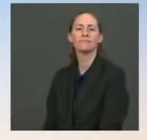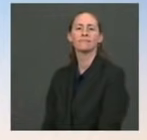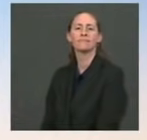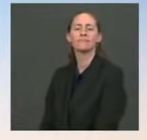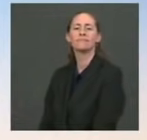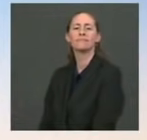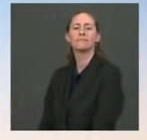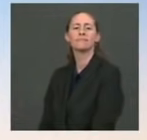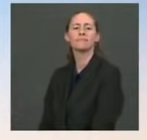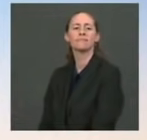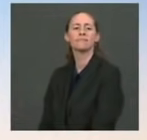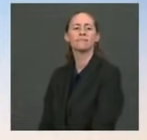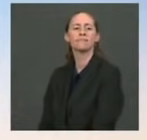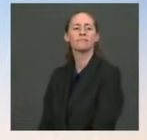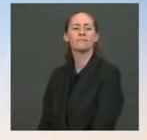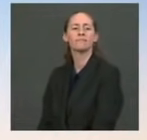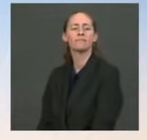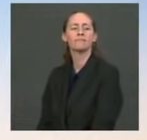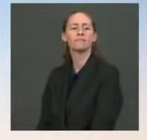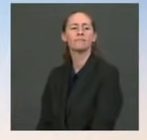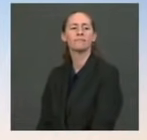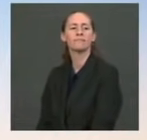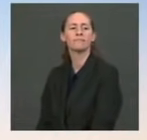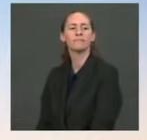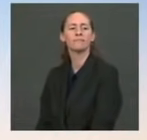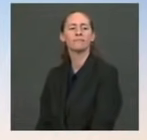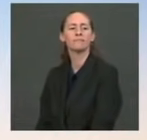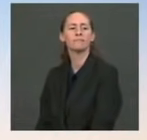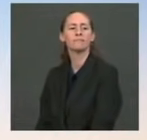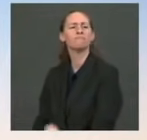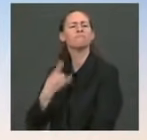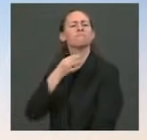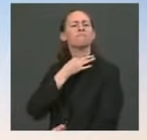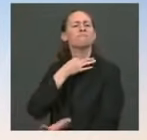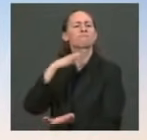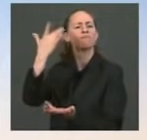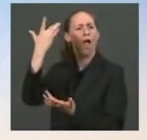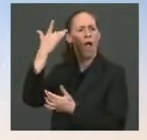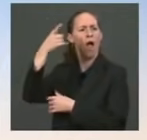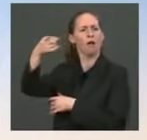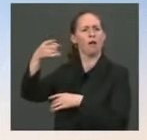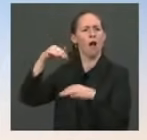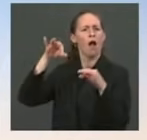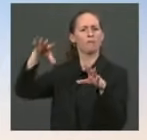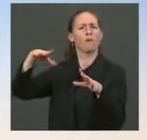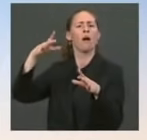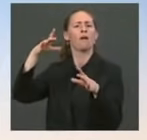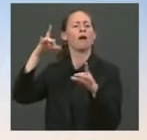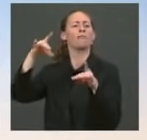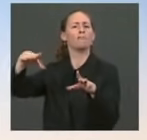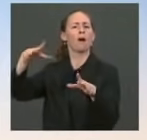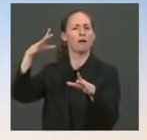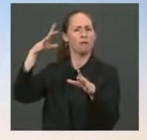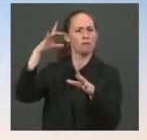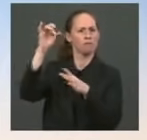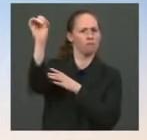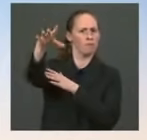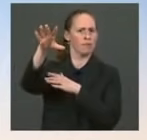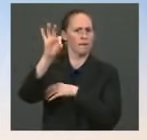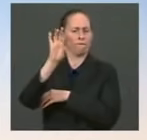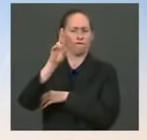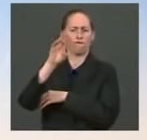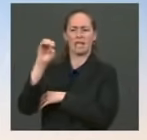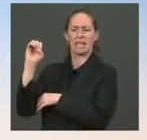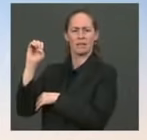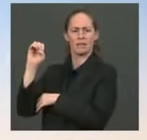I asked because the Australian PM said free democracy without saying China. But I guess the